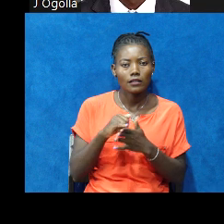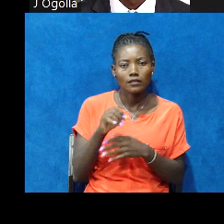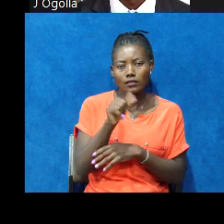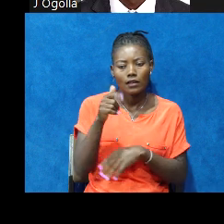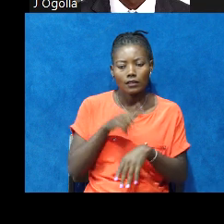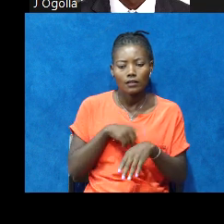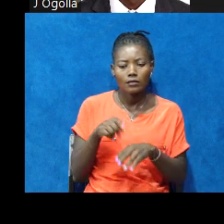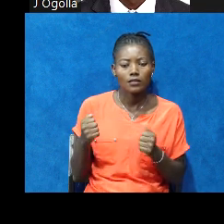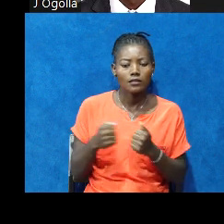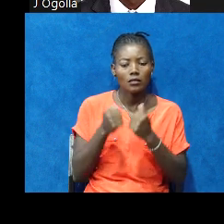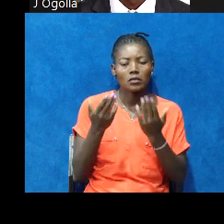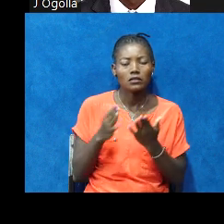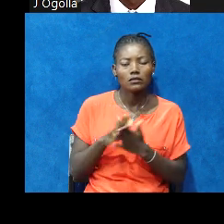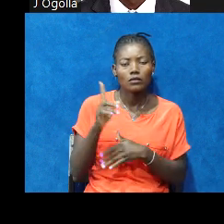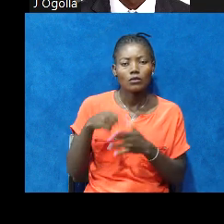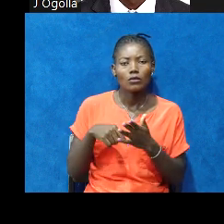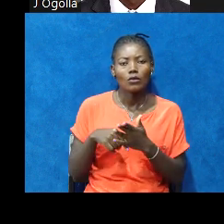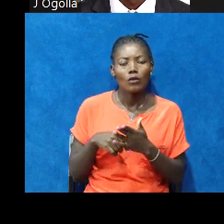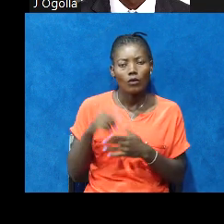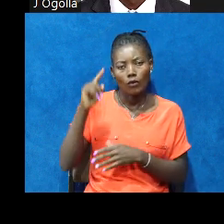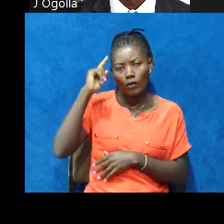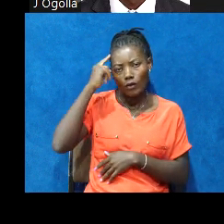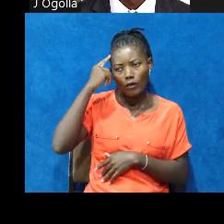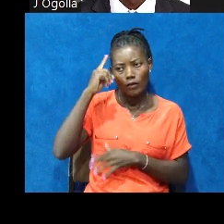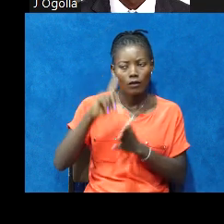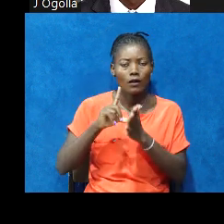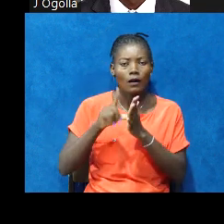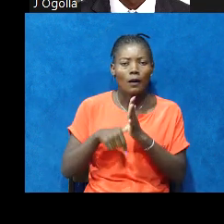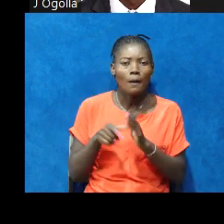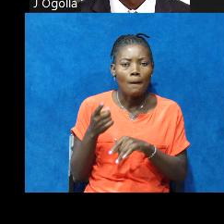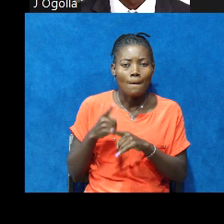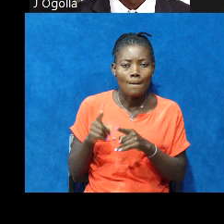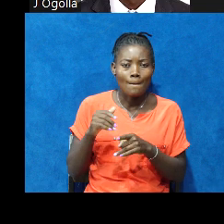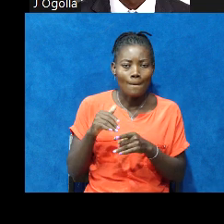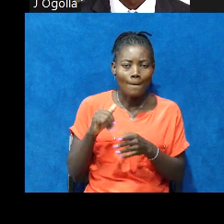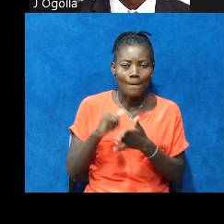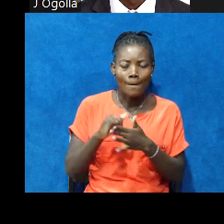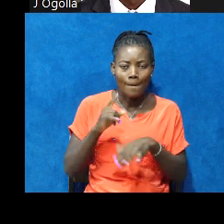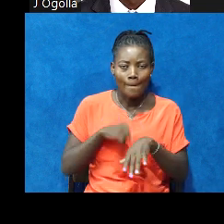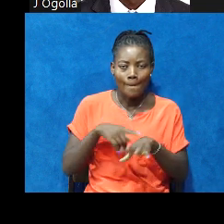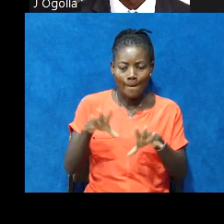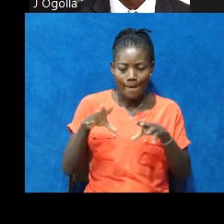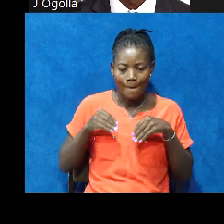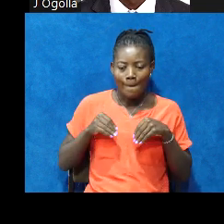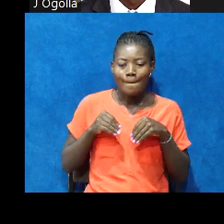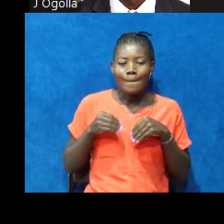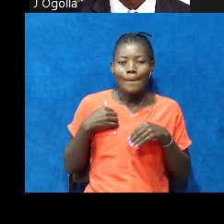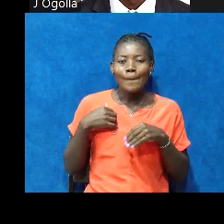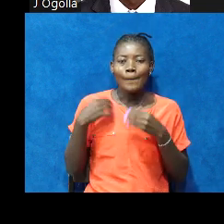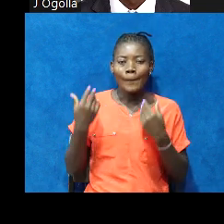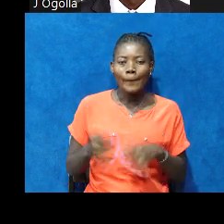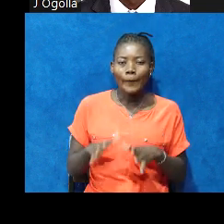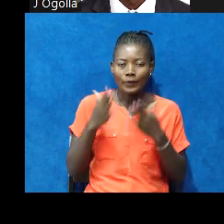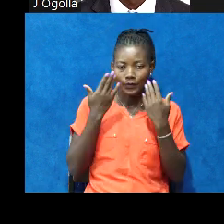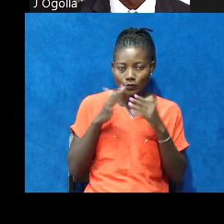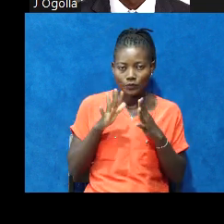understand that, you know, sometimes this happens. What did you, okay, you reflect after, but in that moment you accept that it has